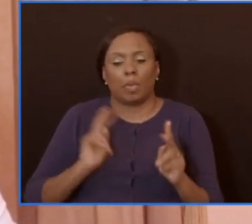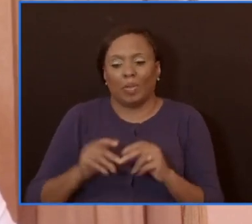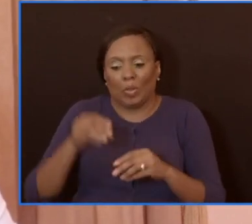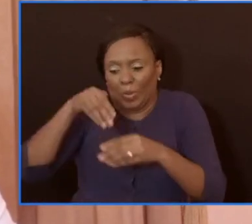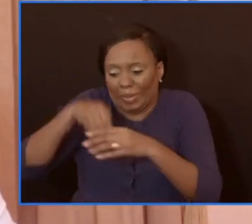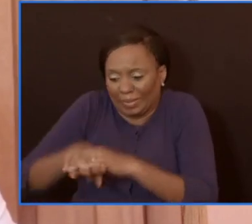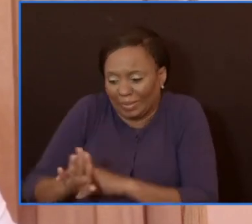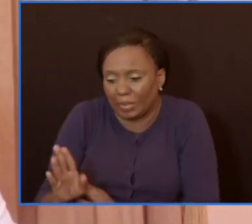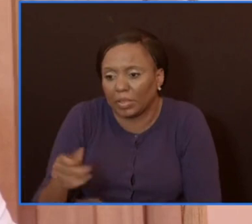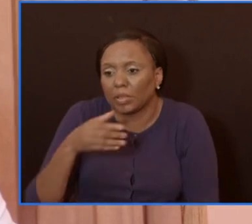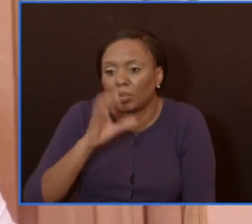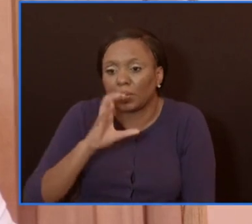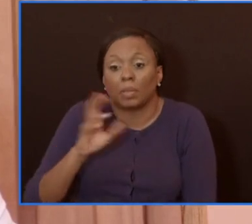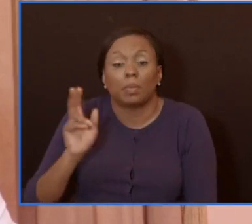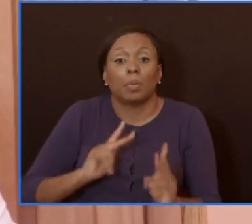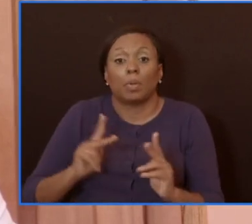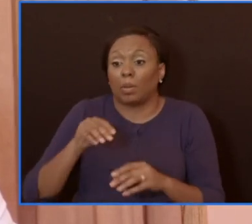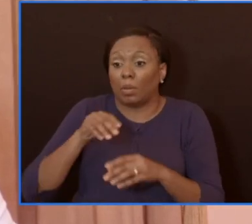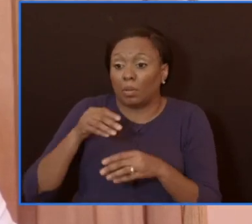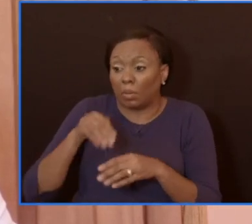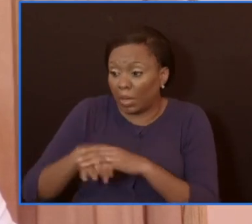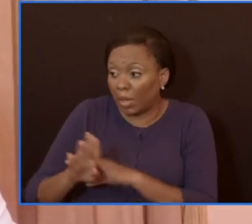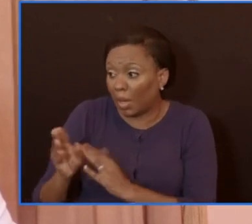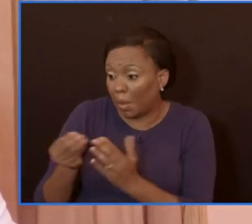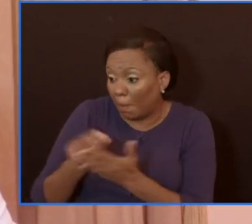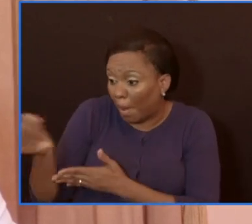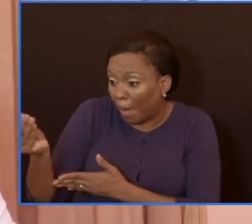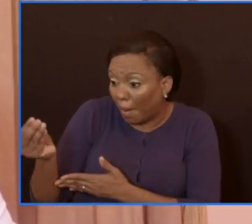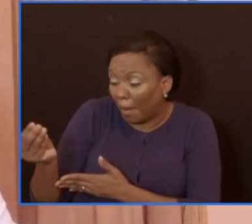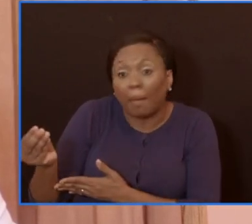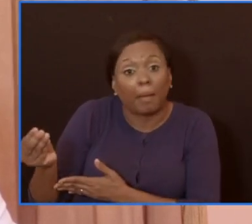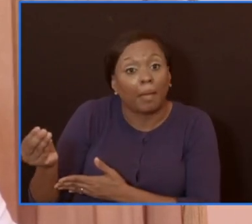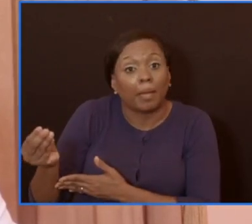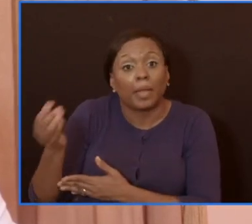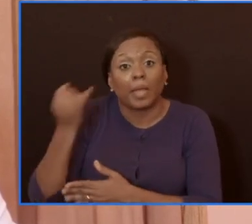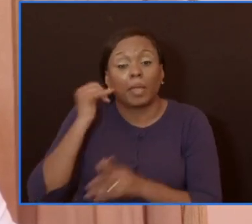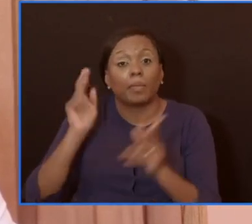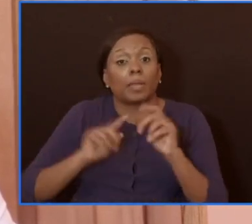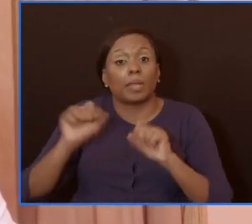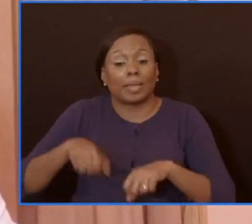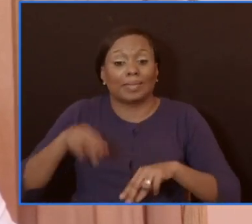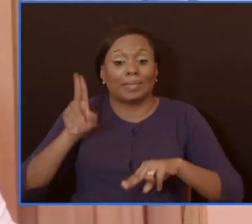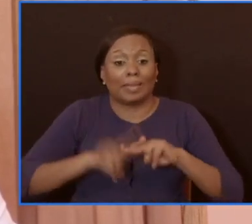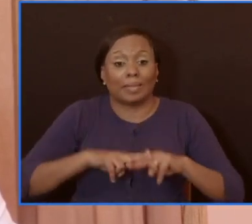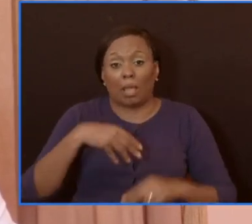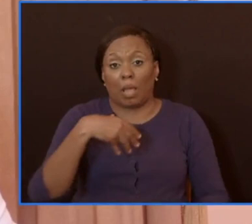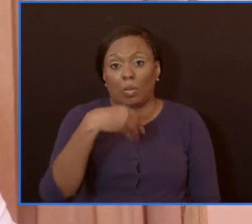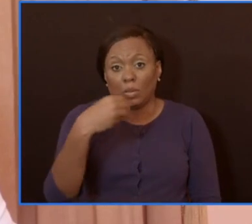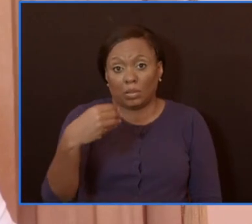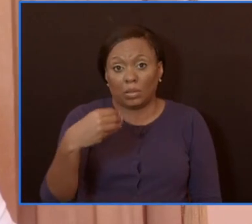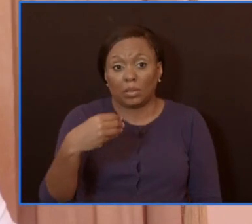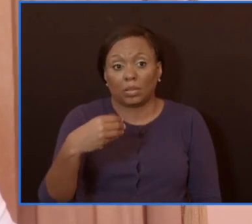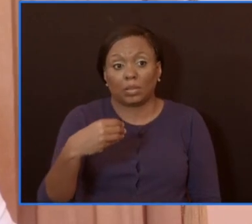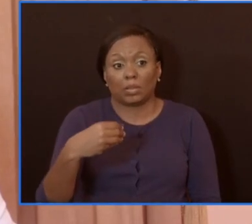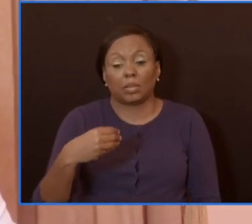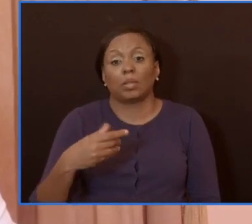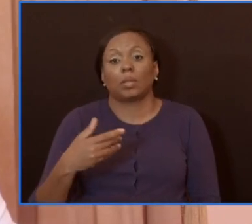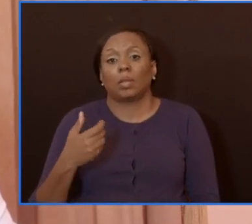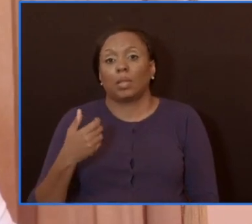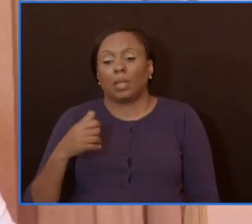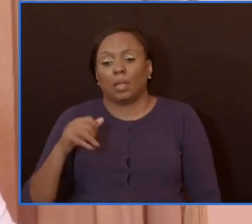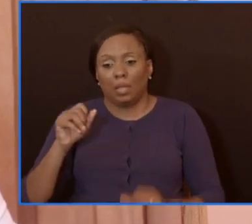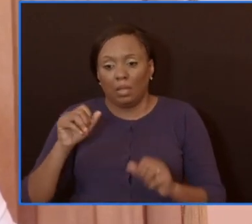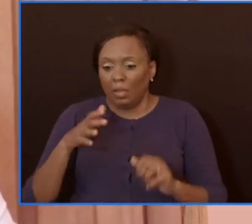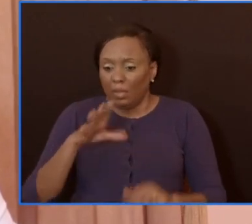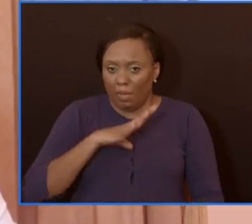people come and buy what they want. If you have outdoor capacity or capacity that is well ventilated, by all